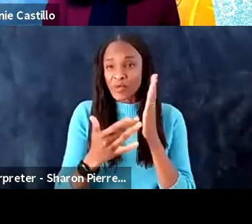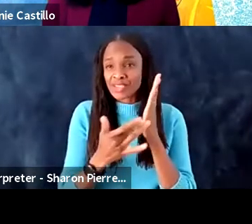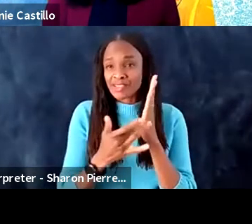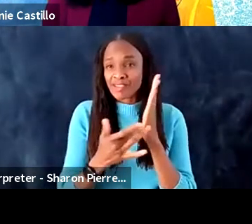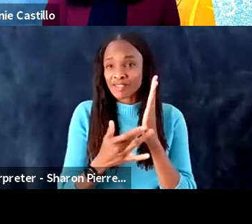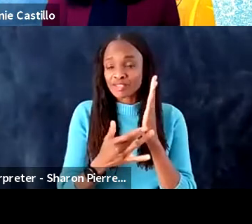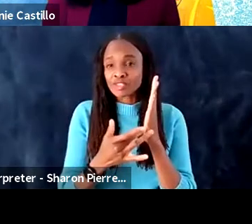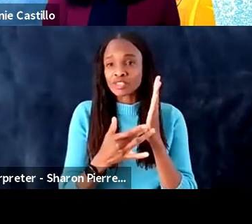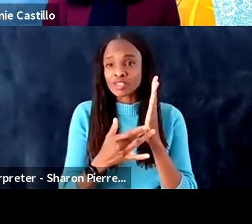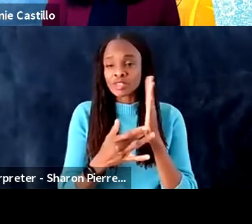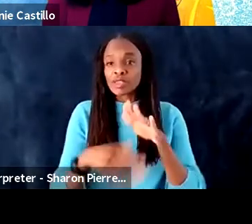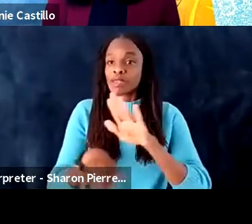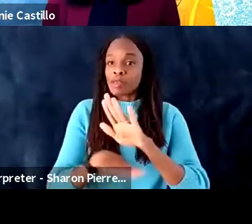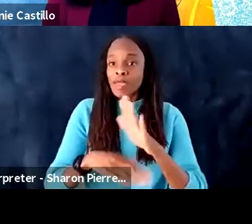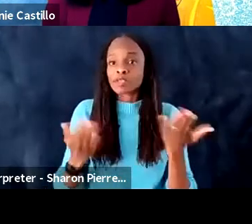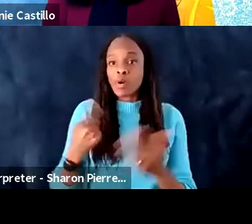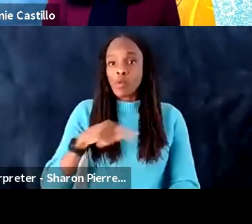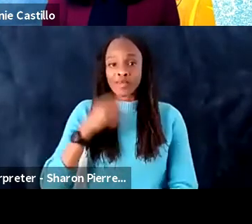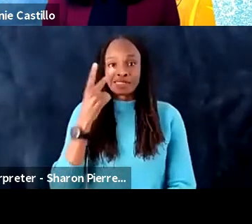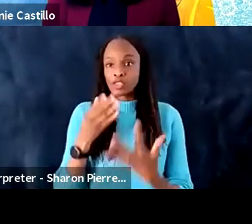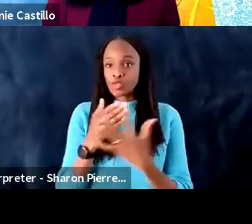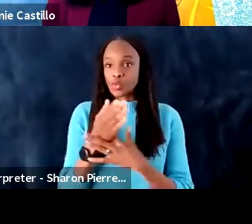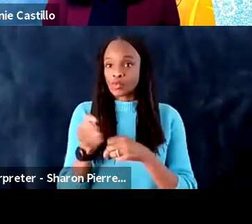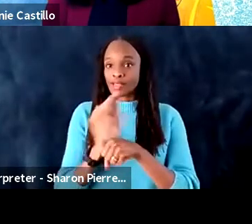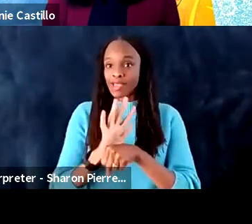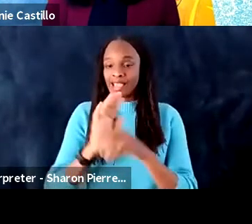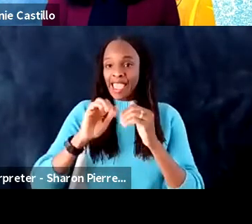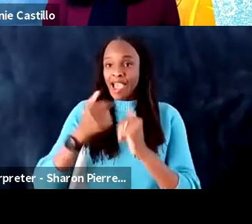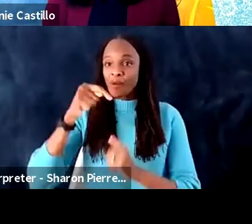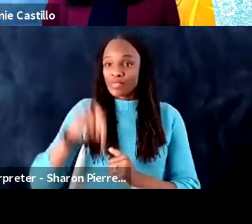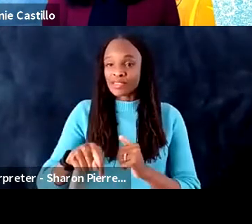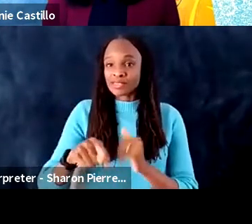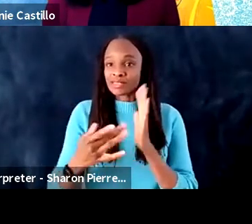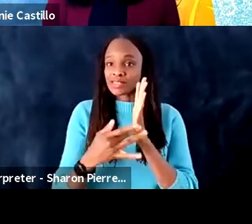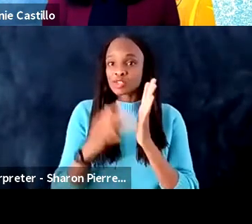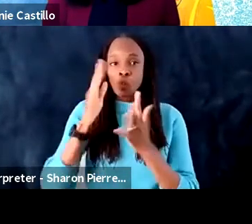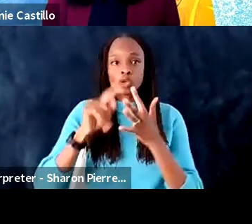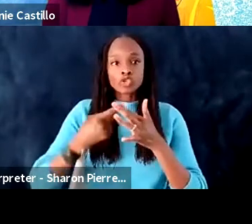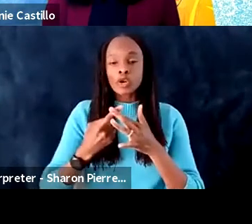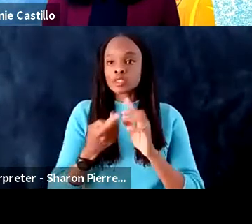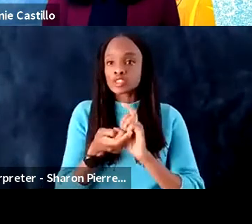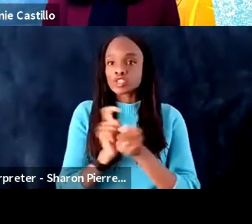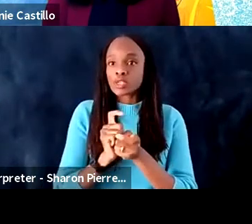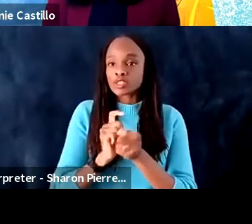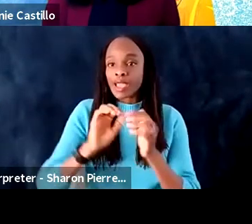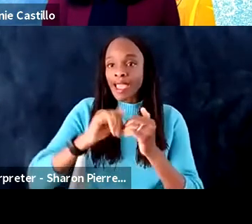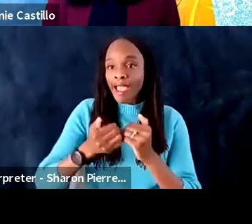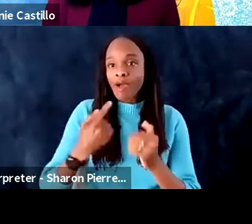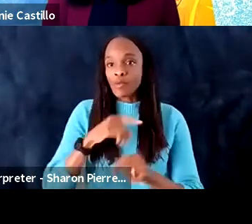then, based on what we've seen through the pandemic, how this technology then will start to change the way we